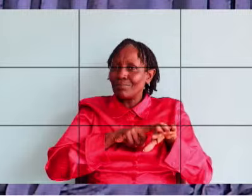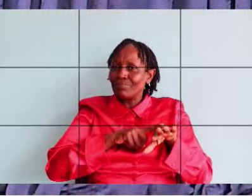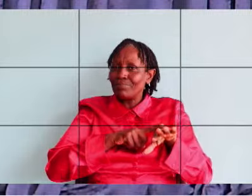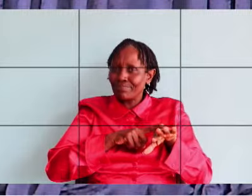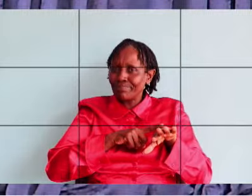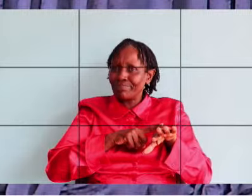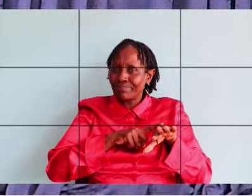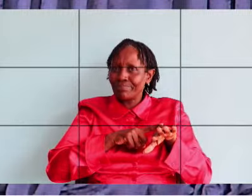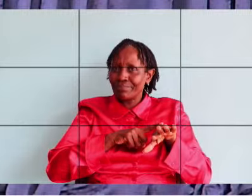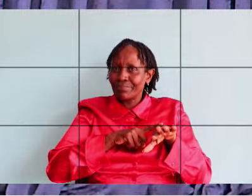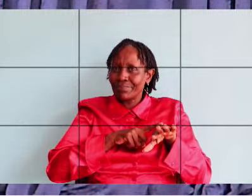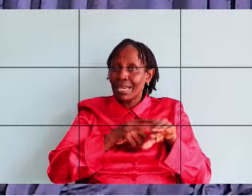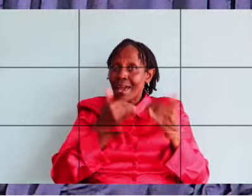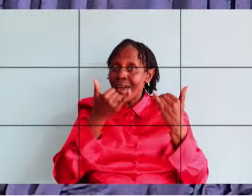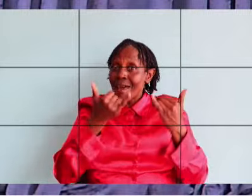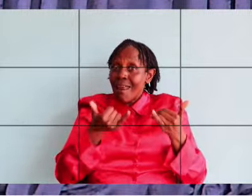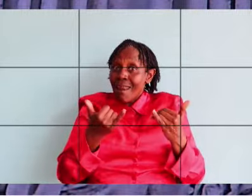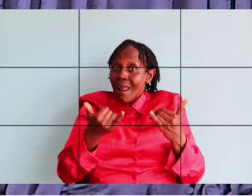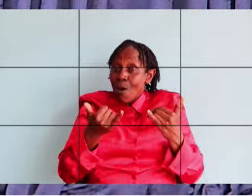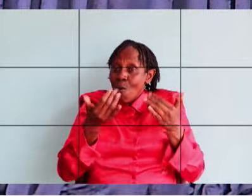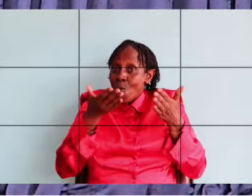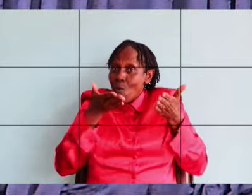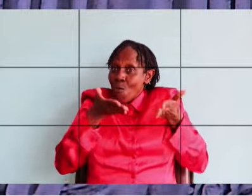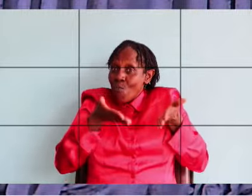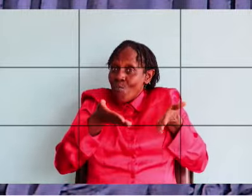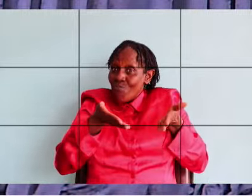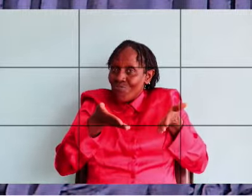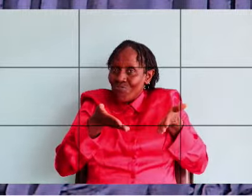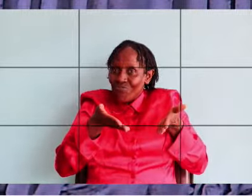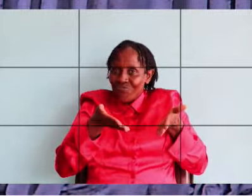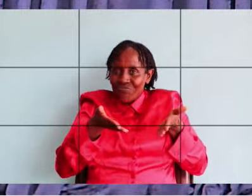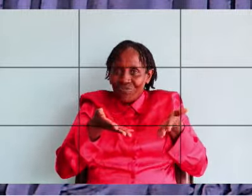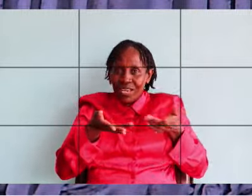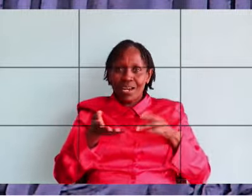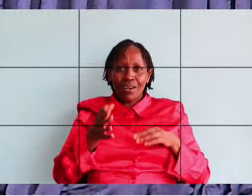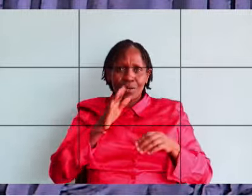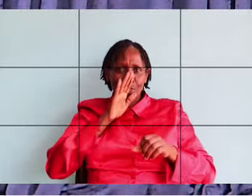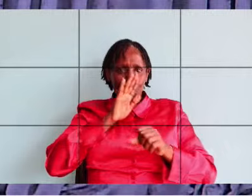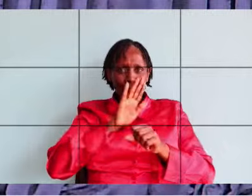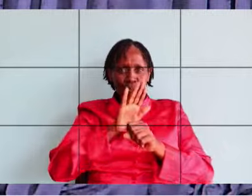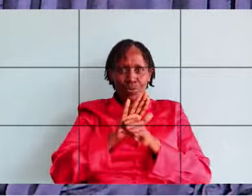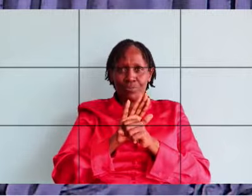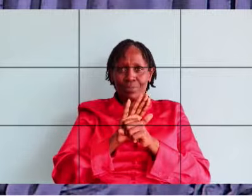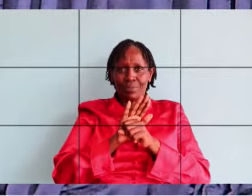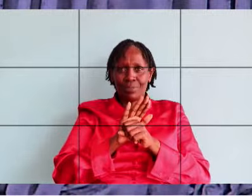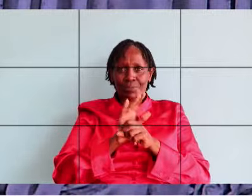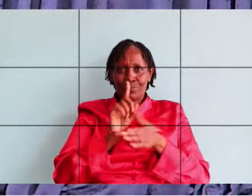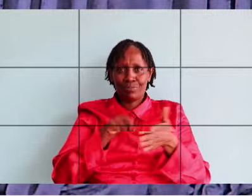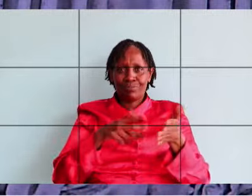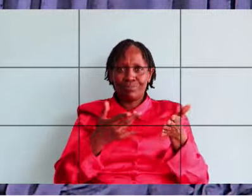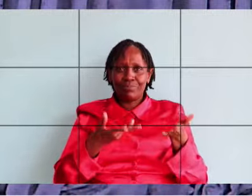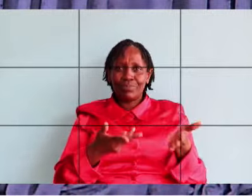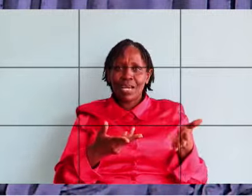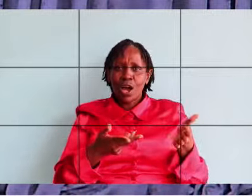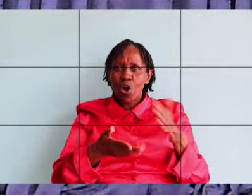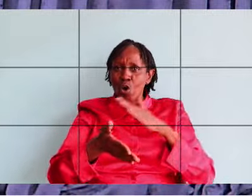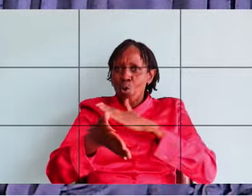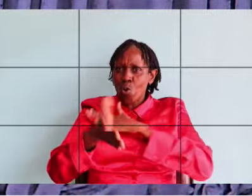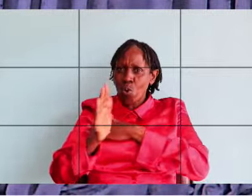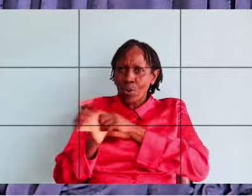now they are there, right at the brink of the promise. And God comes